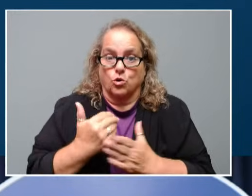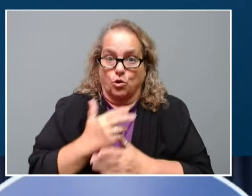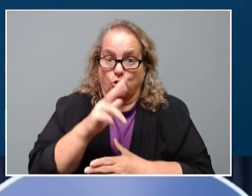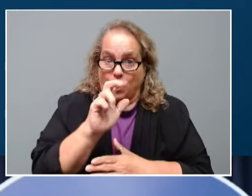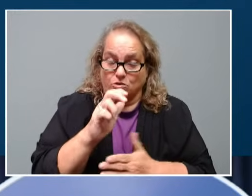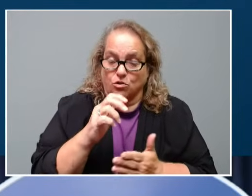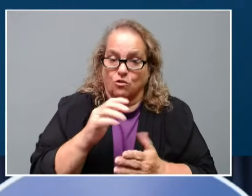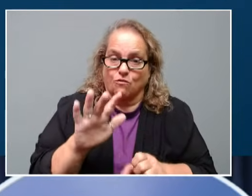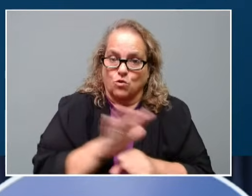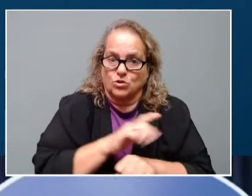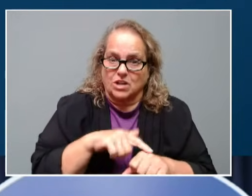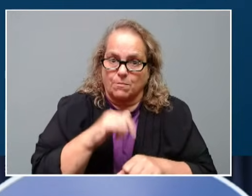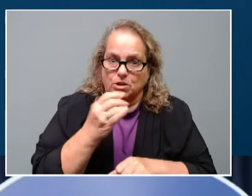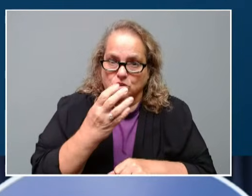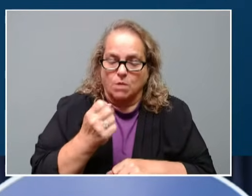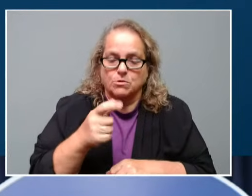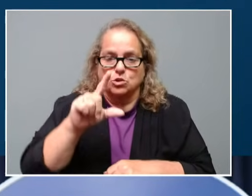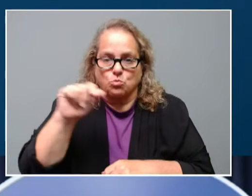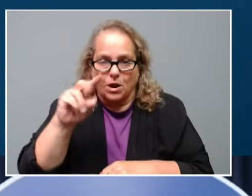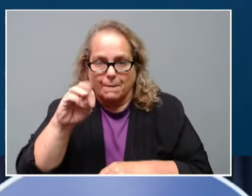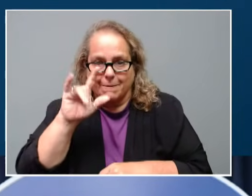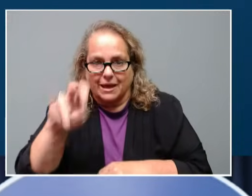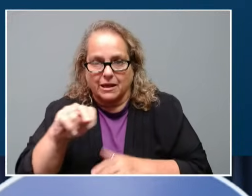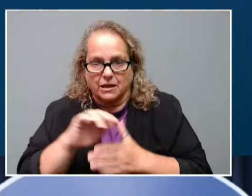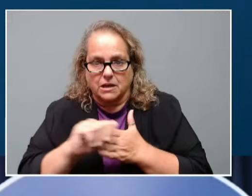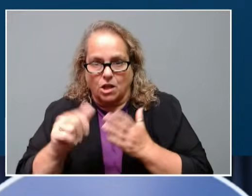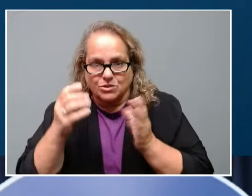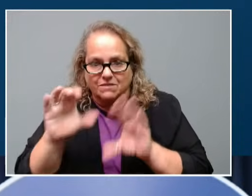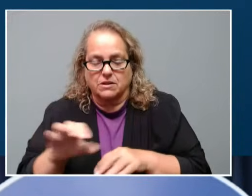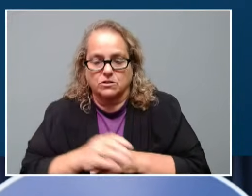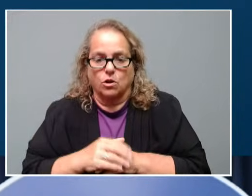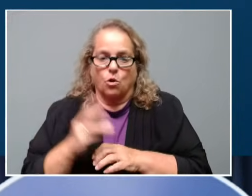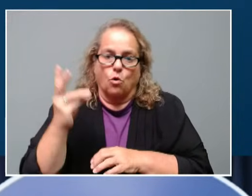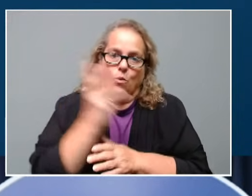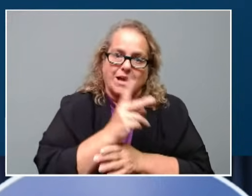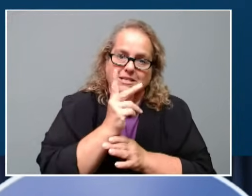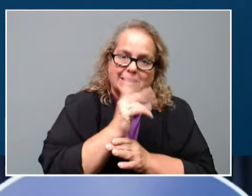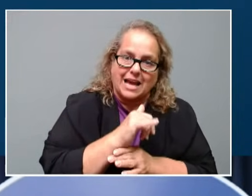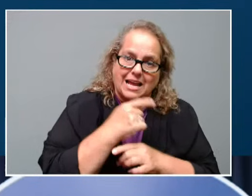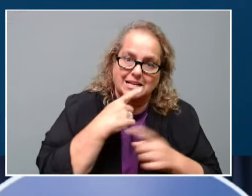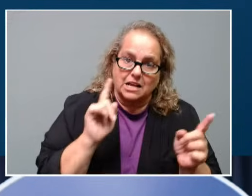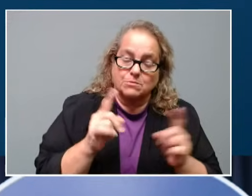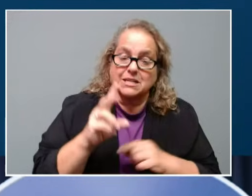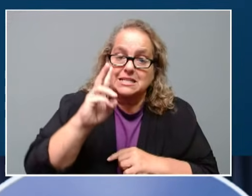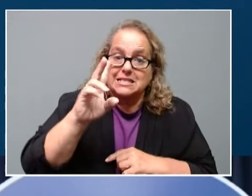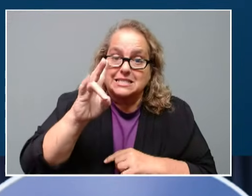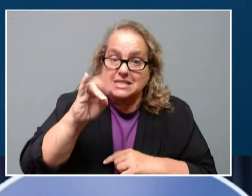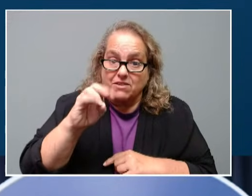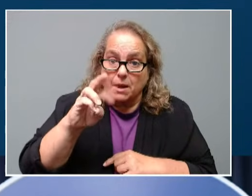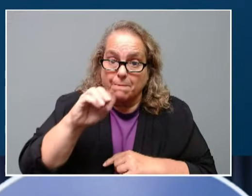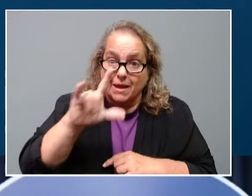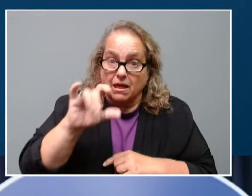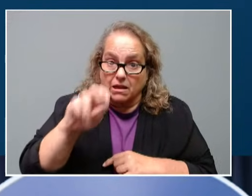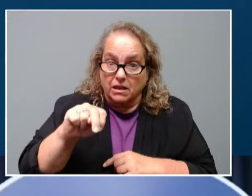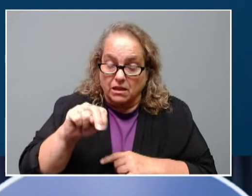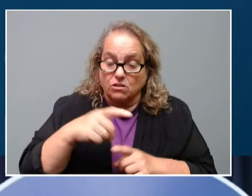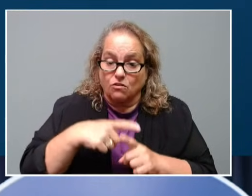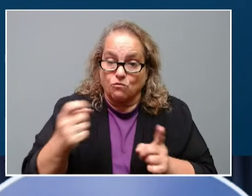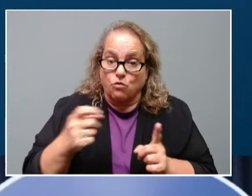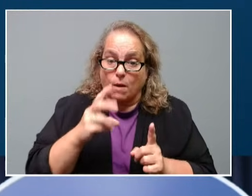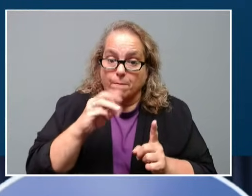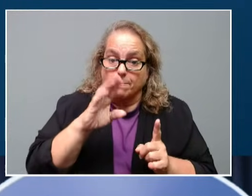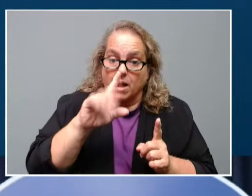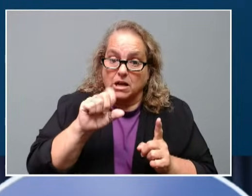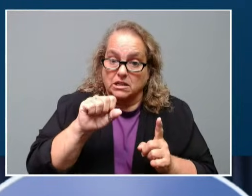over $20 million in new investment. West Kentucky announcements include $70 million from Alstrom Monksjoe to build a second facility